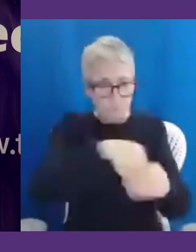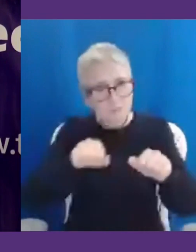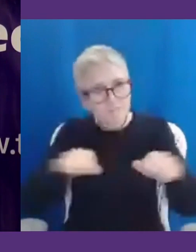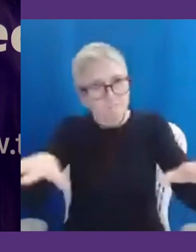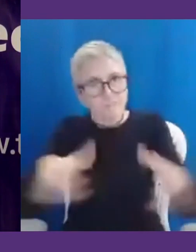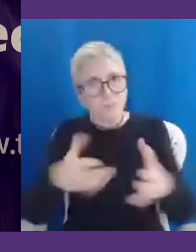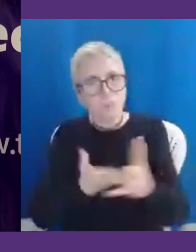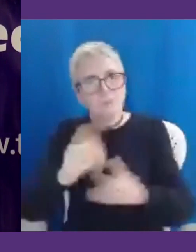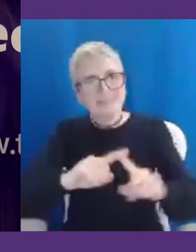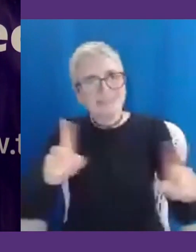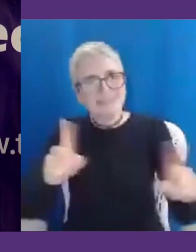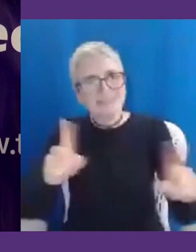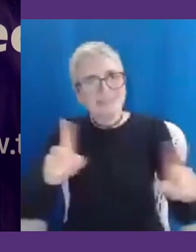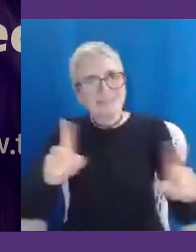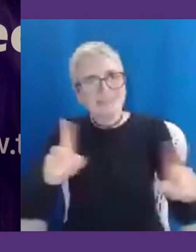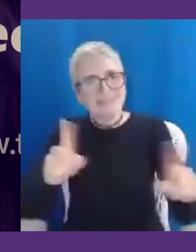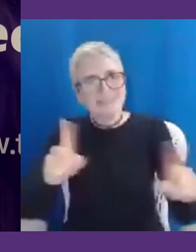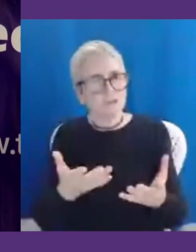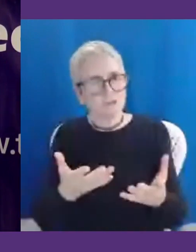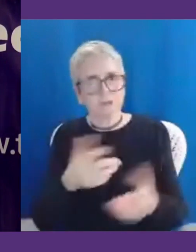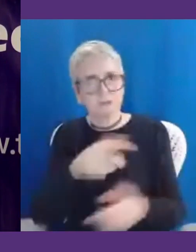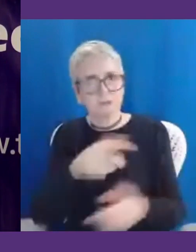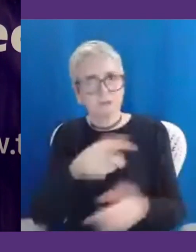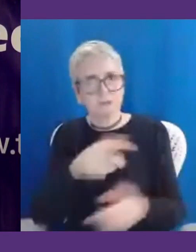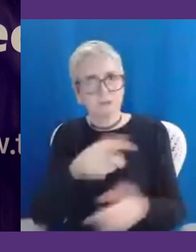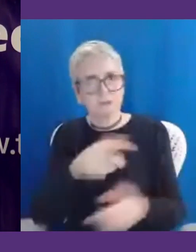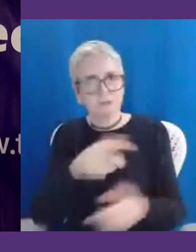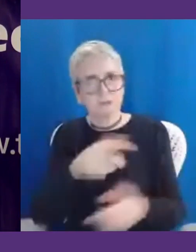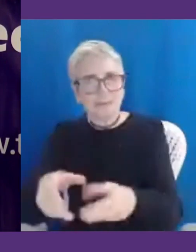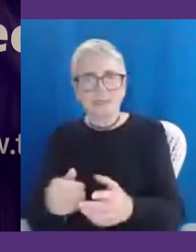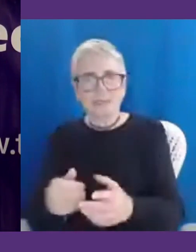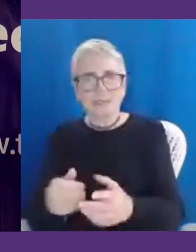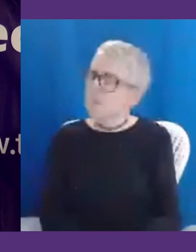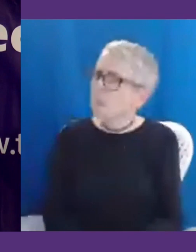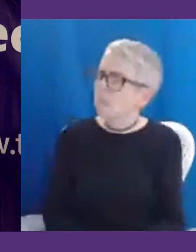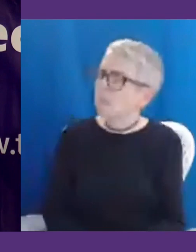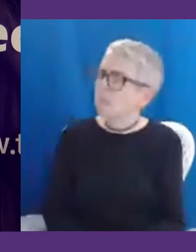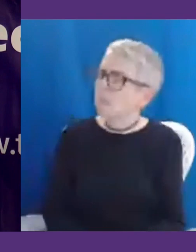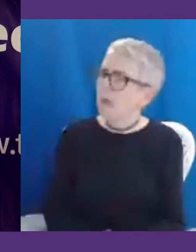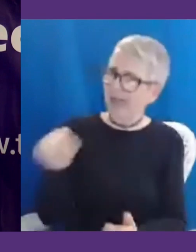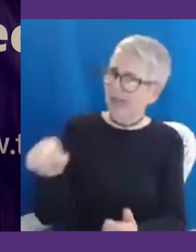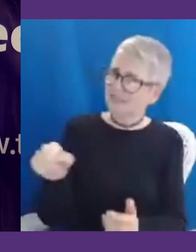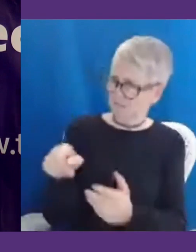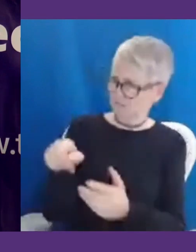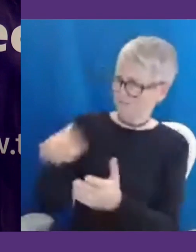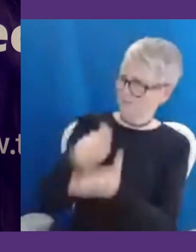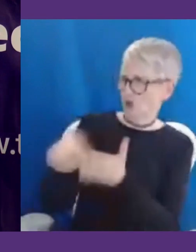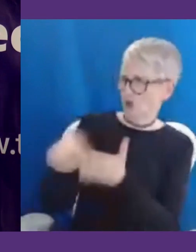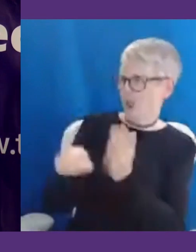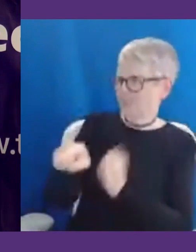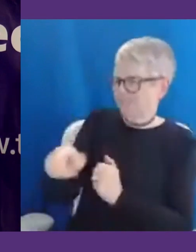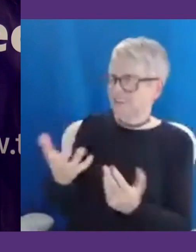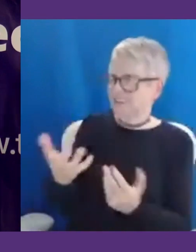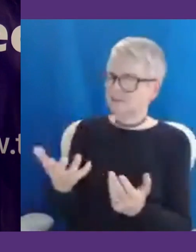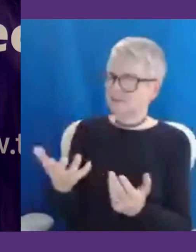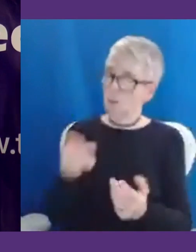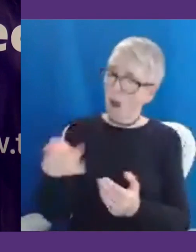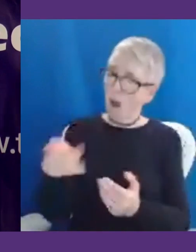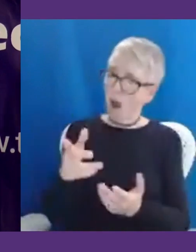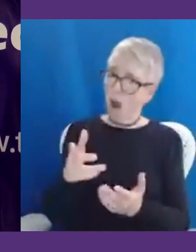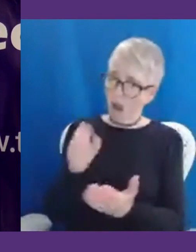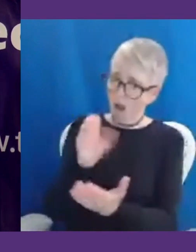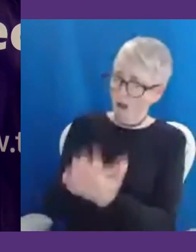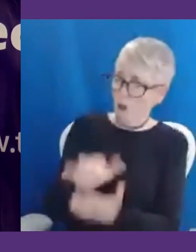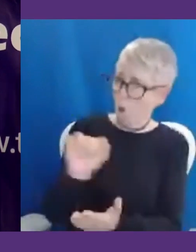style guide, I guess, is part of that mix, isn't it? So in a sense, you're embedding some of the work that you're doing, embedding into a tool that they're using every